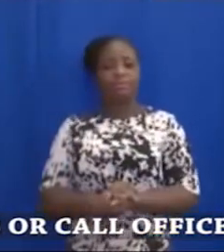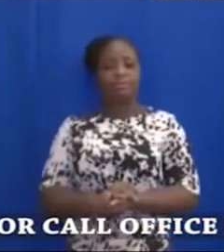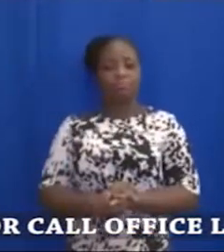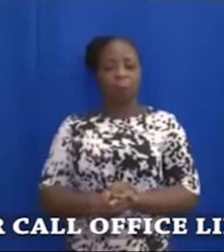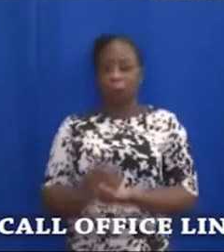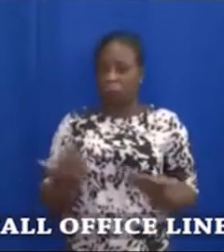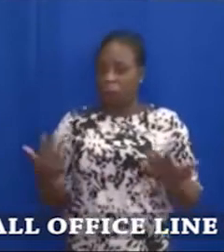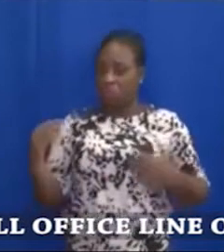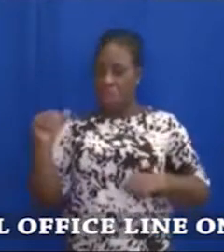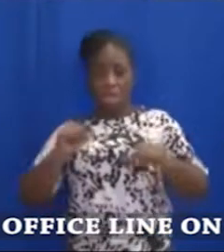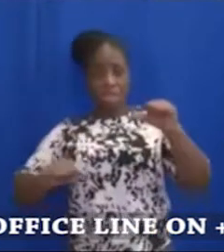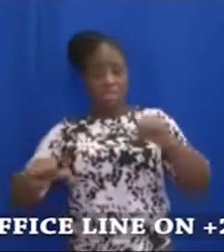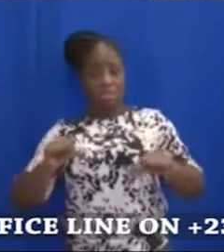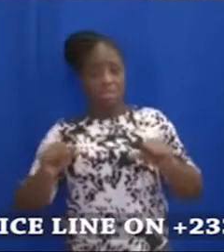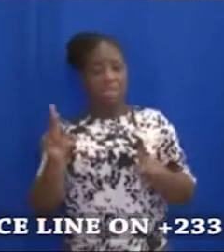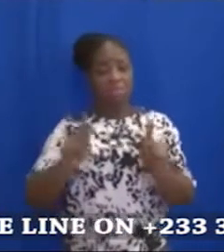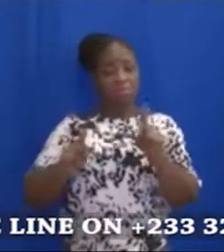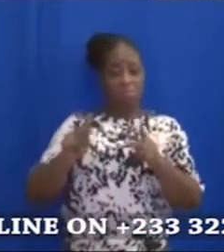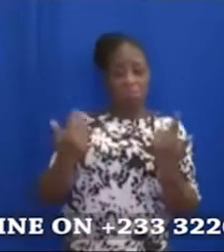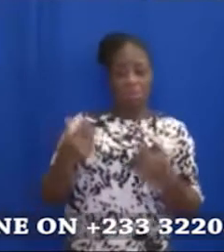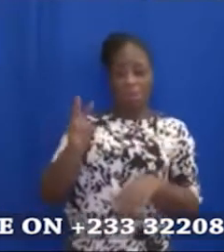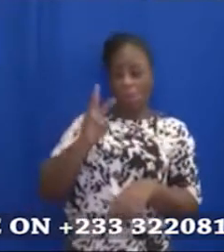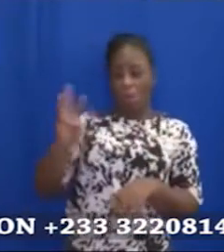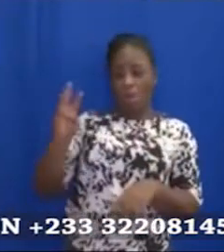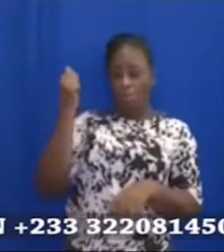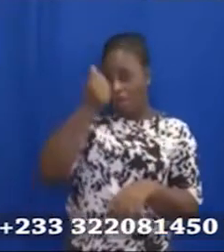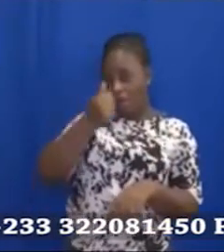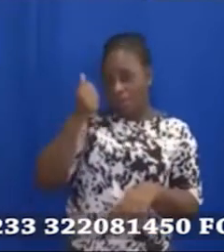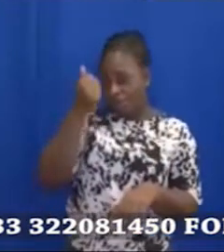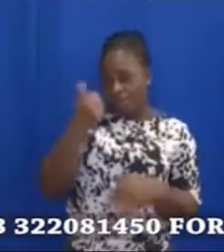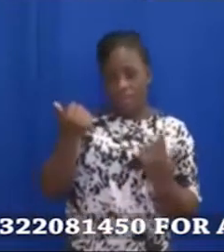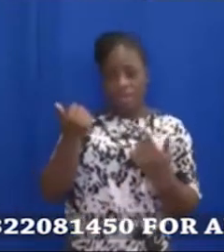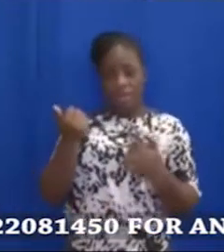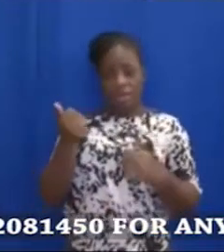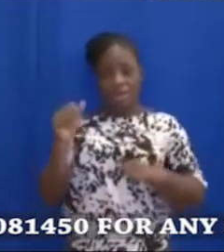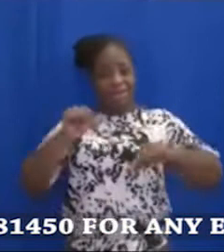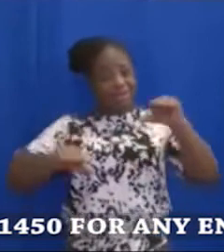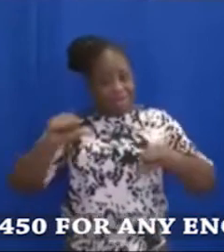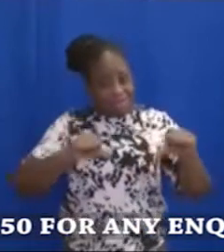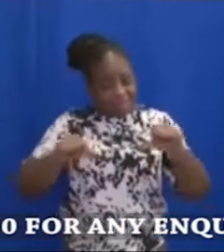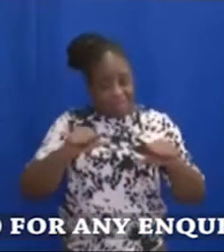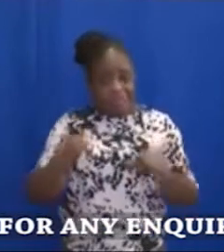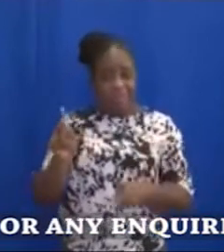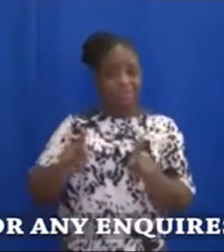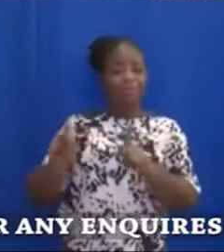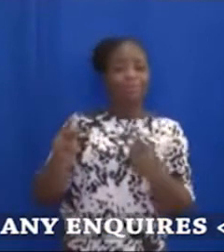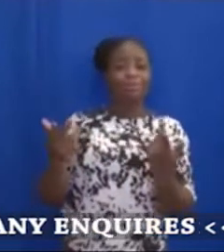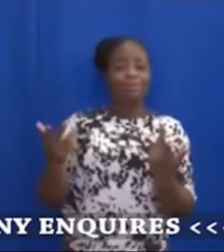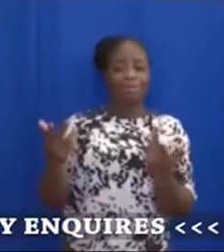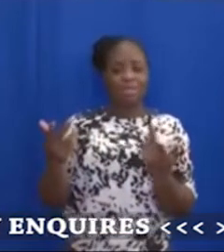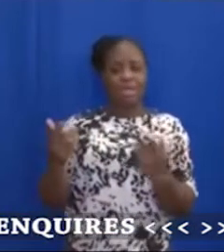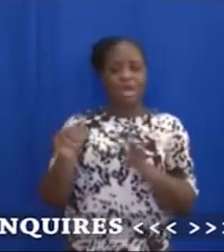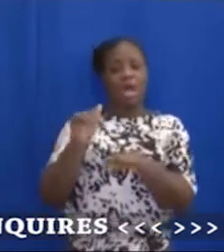Scientists at the West African Center for Cell Biology of Infectious Pathogens at the University of